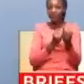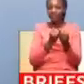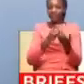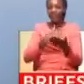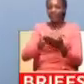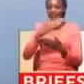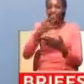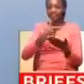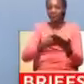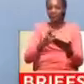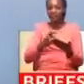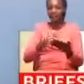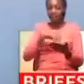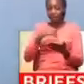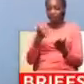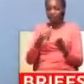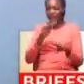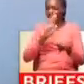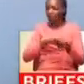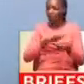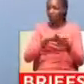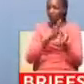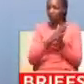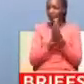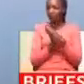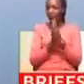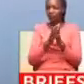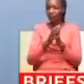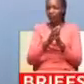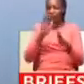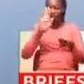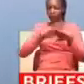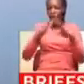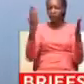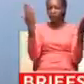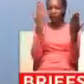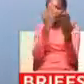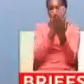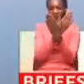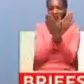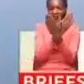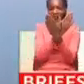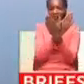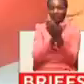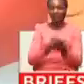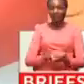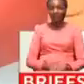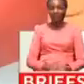another yet exciting story. Do have a good night and God bless.